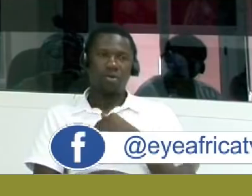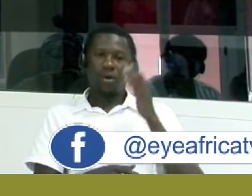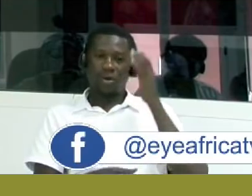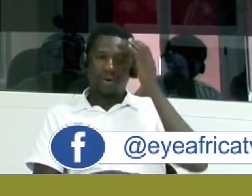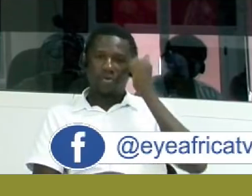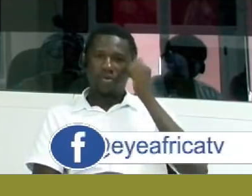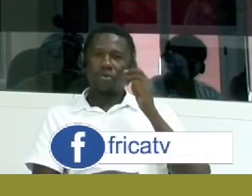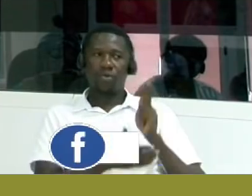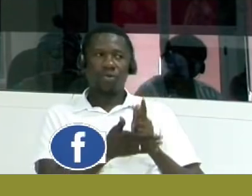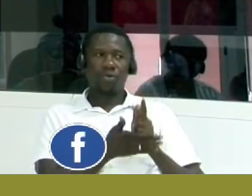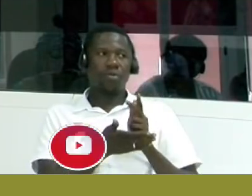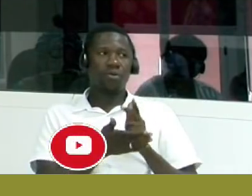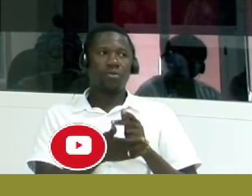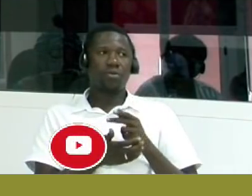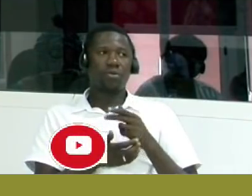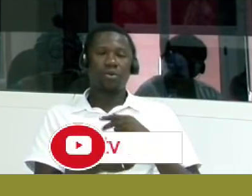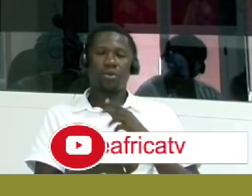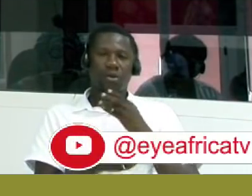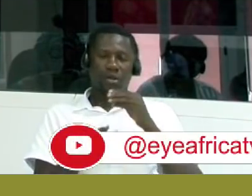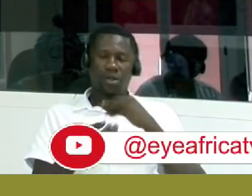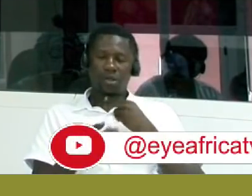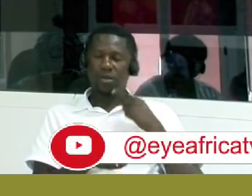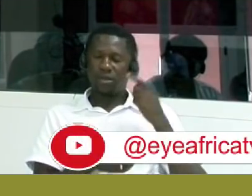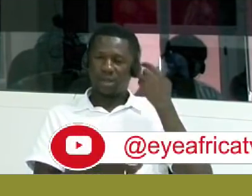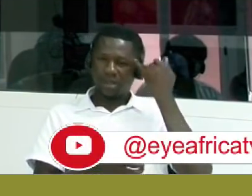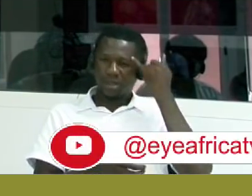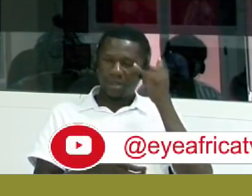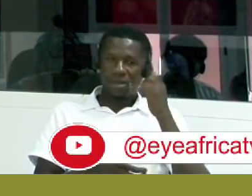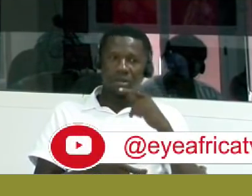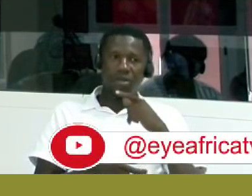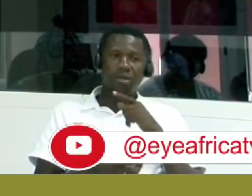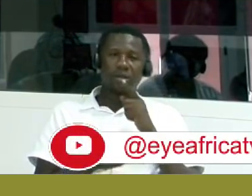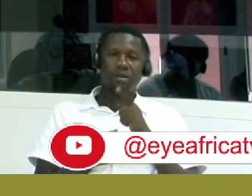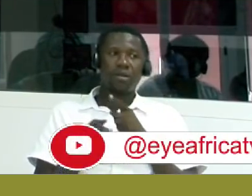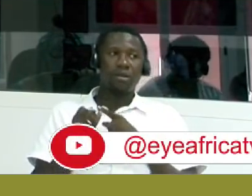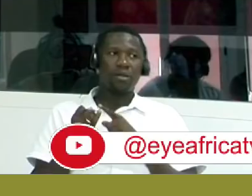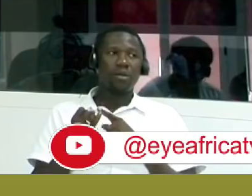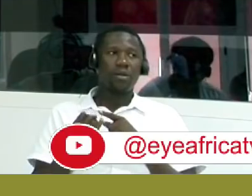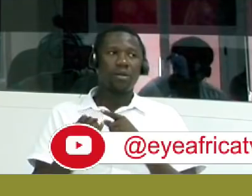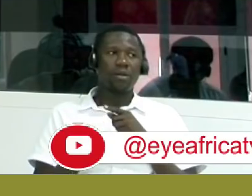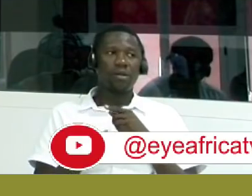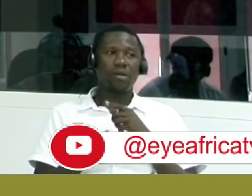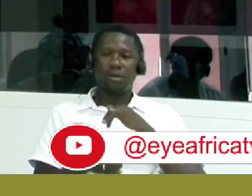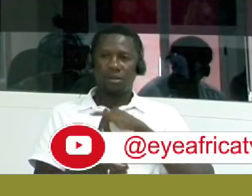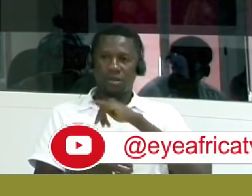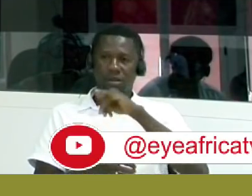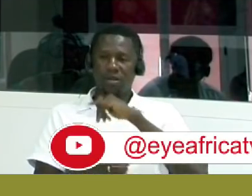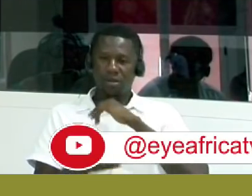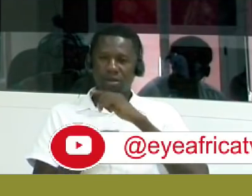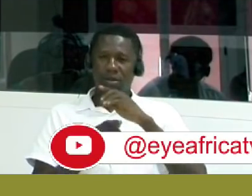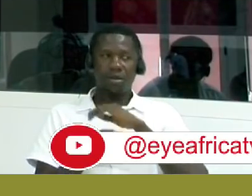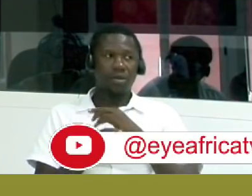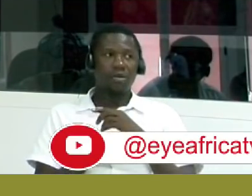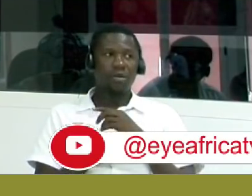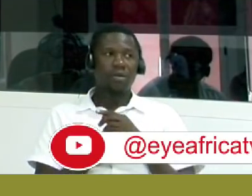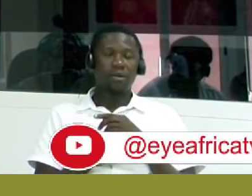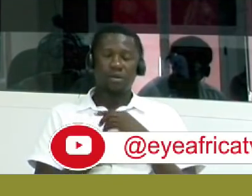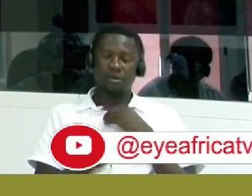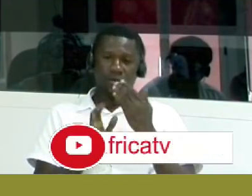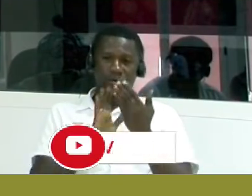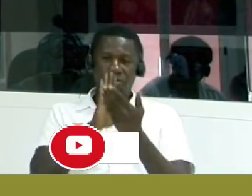don't get the impression that this exchange is